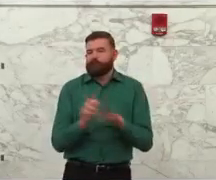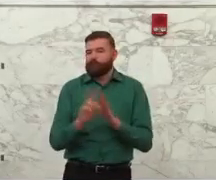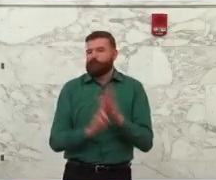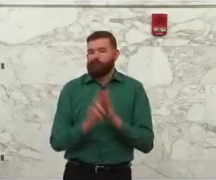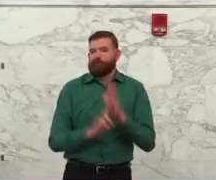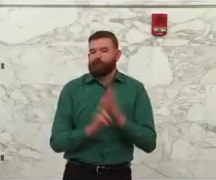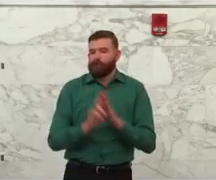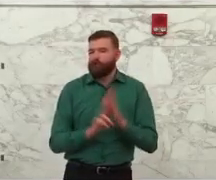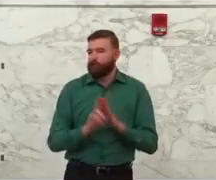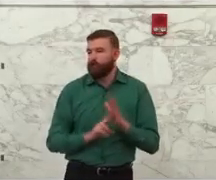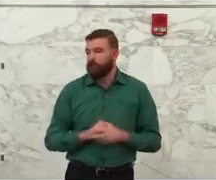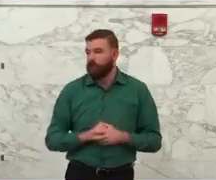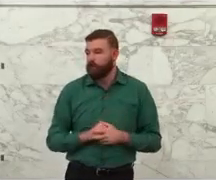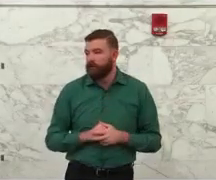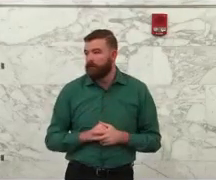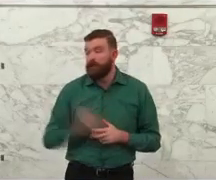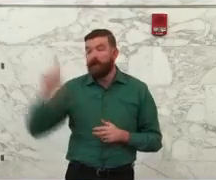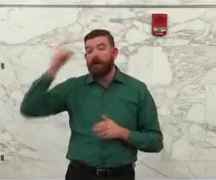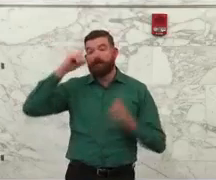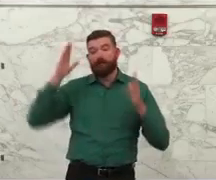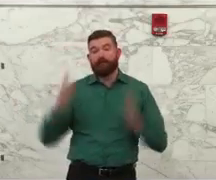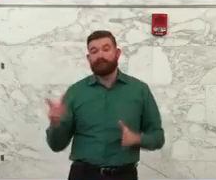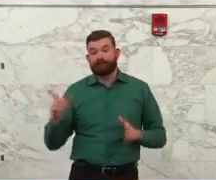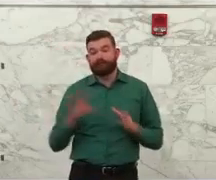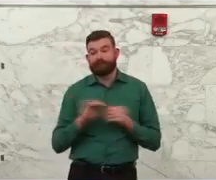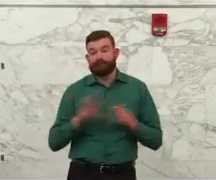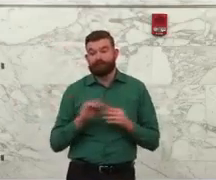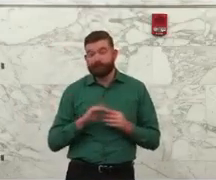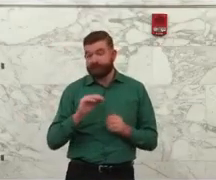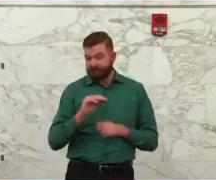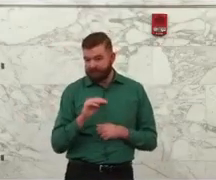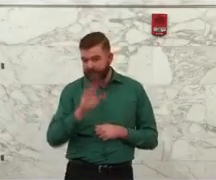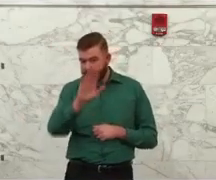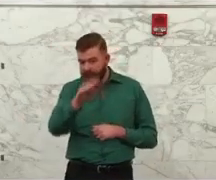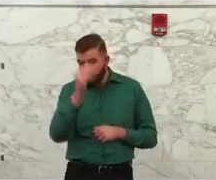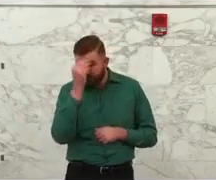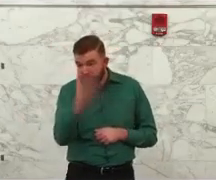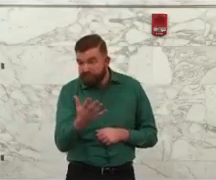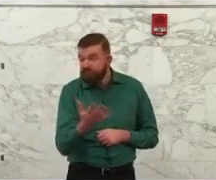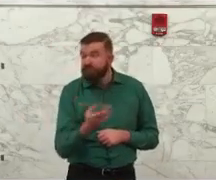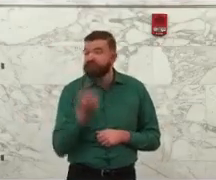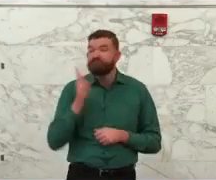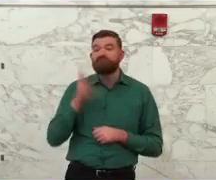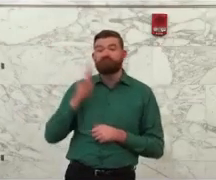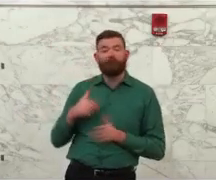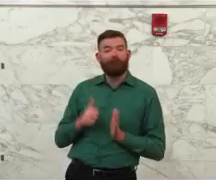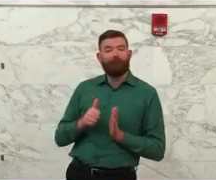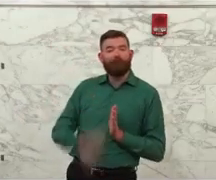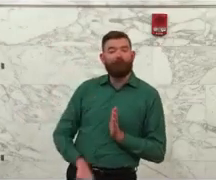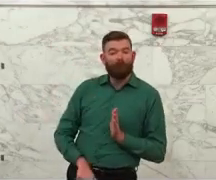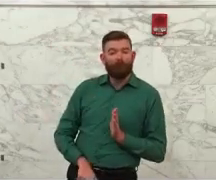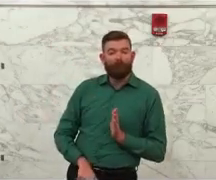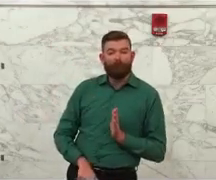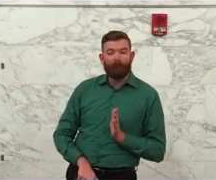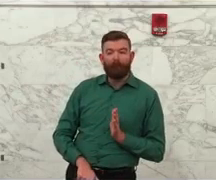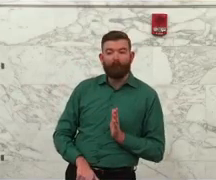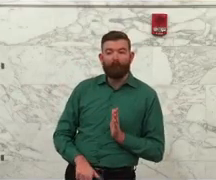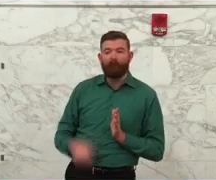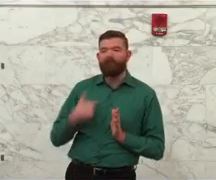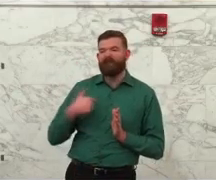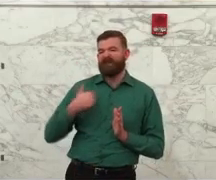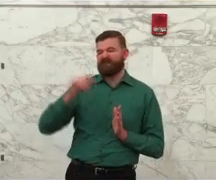my surgeon 2 or 3 nights ago told me I was operated on March 4th that, and by the way, I had a tumor on a kidney that needed to be dealt with